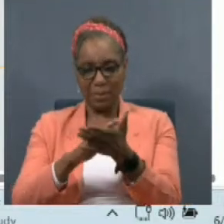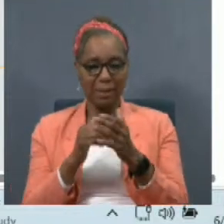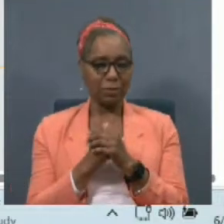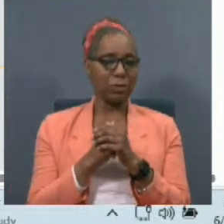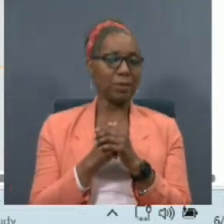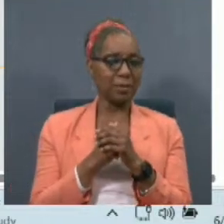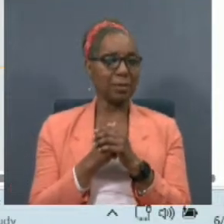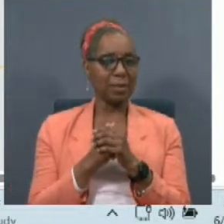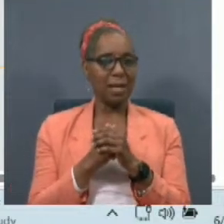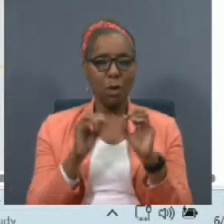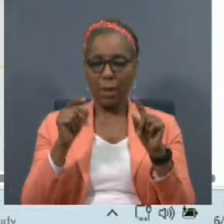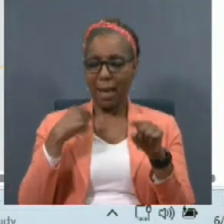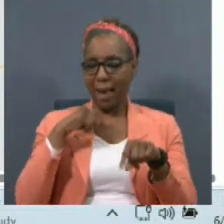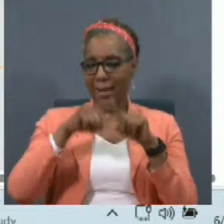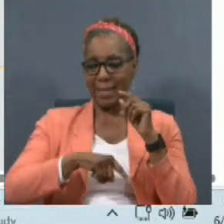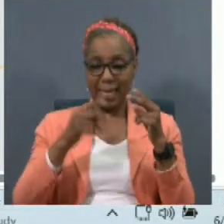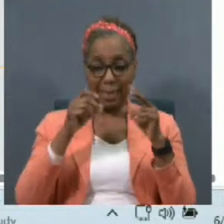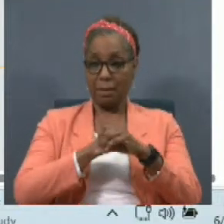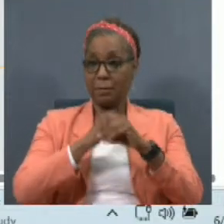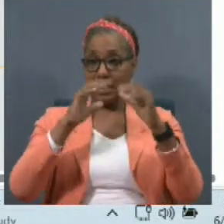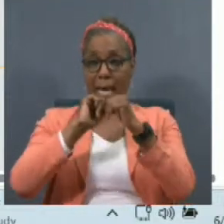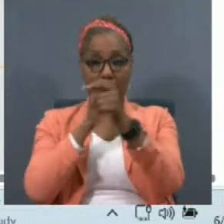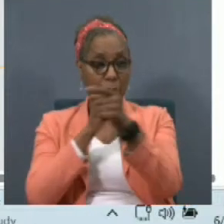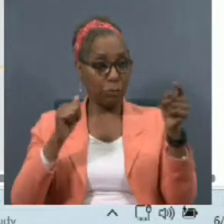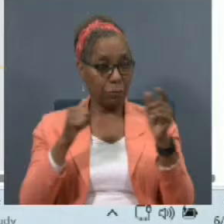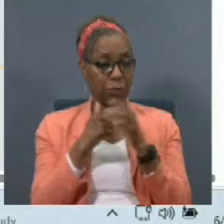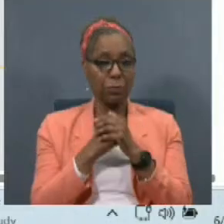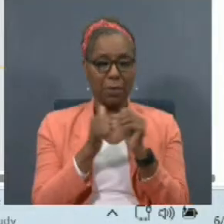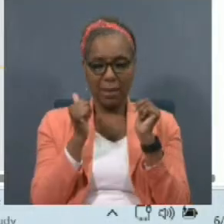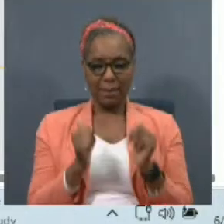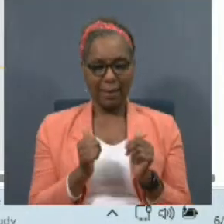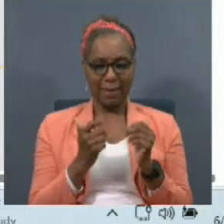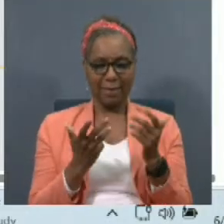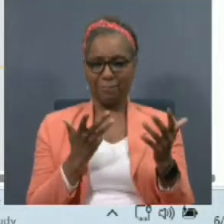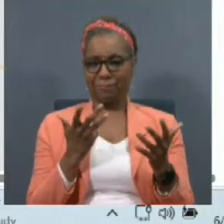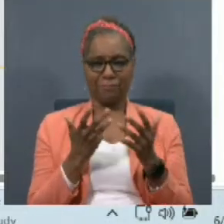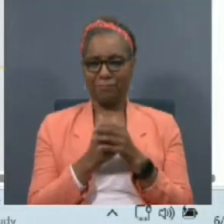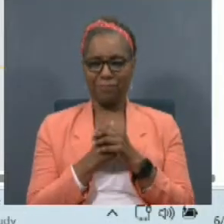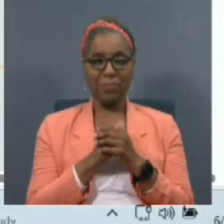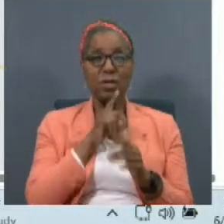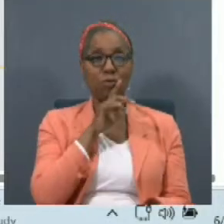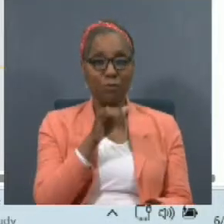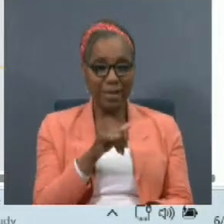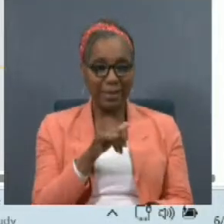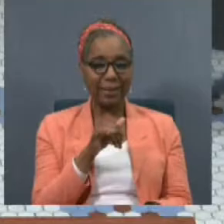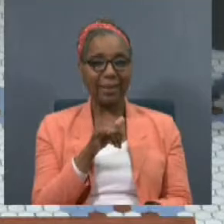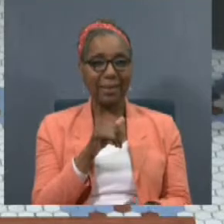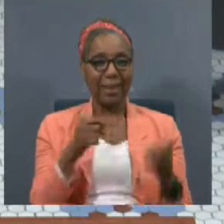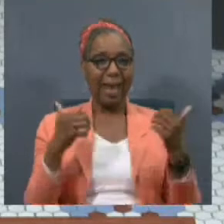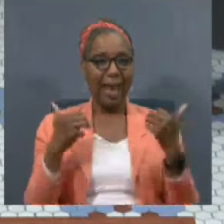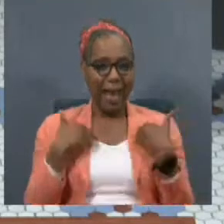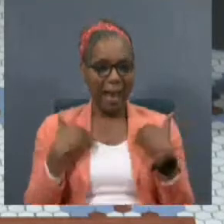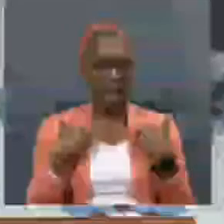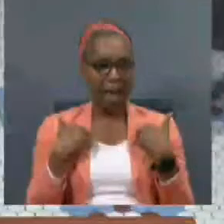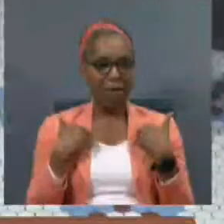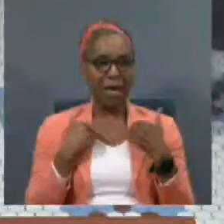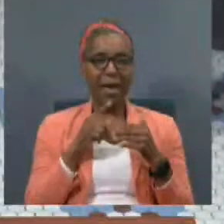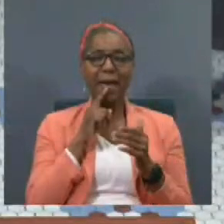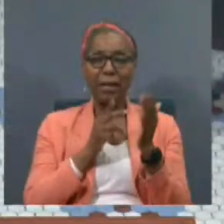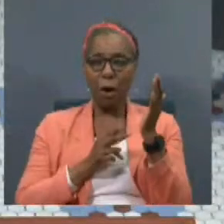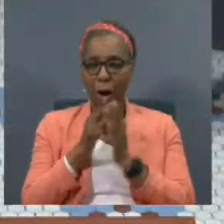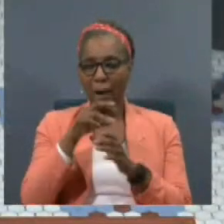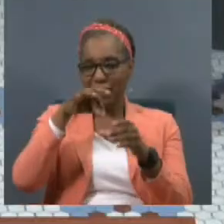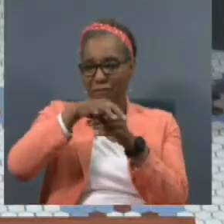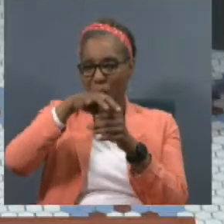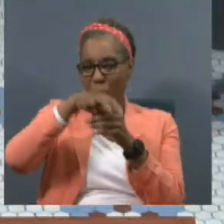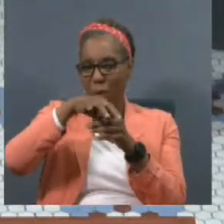documentation, I cannot see how you all can really have a honest